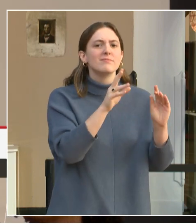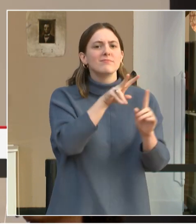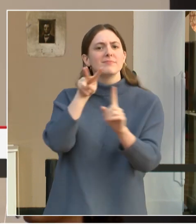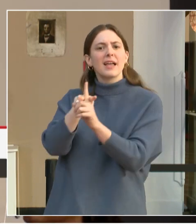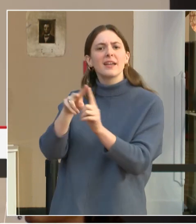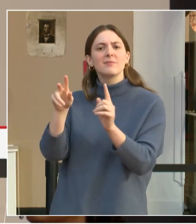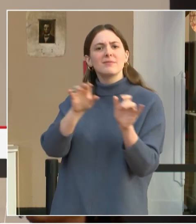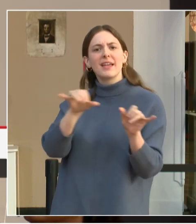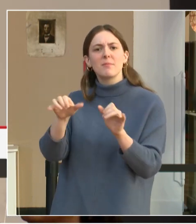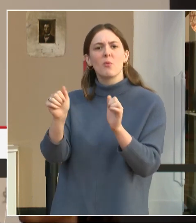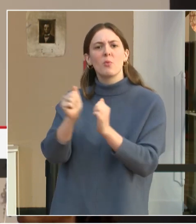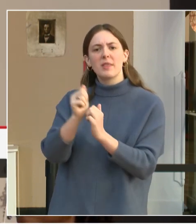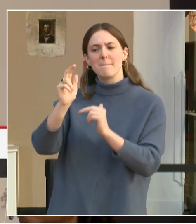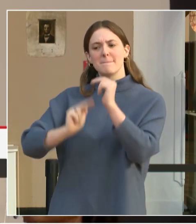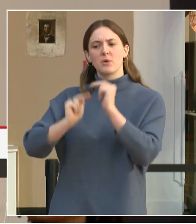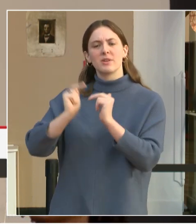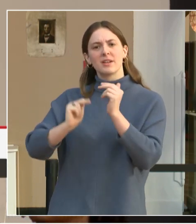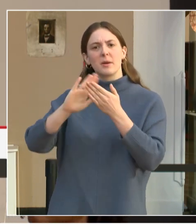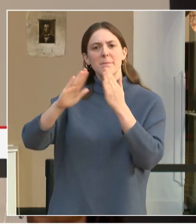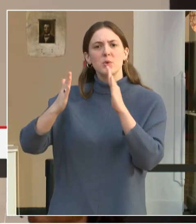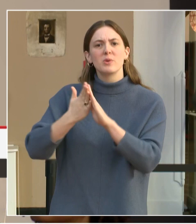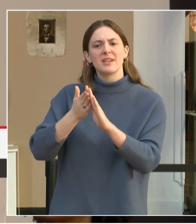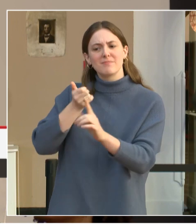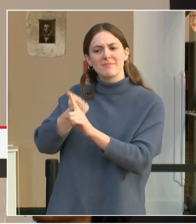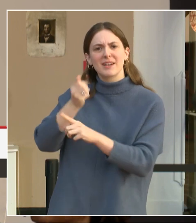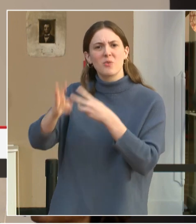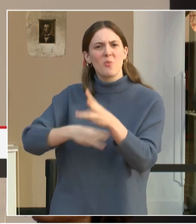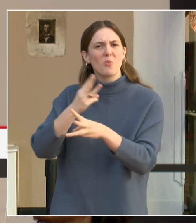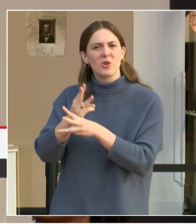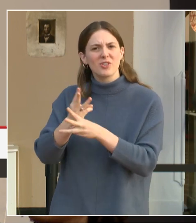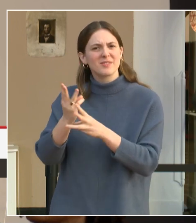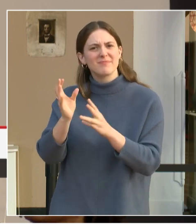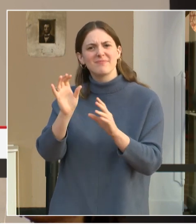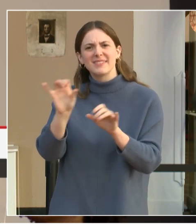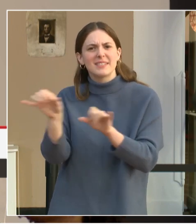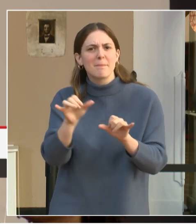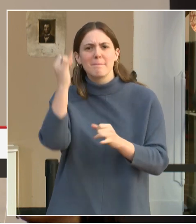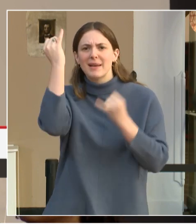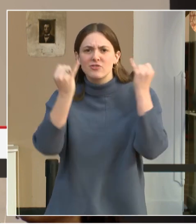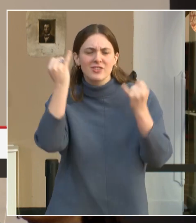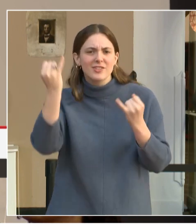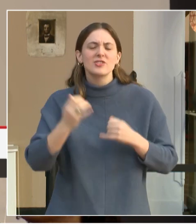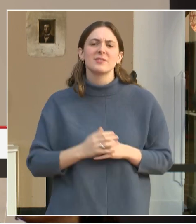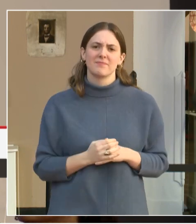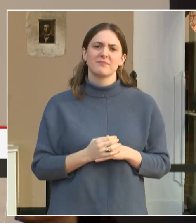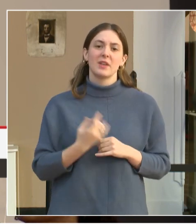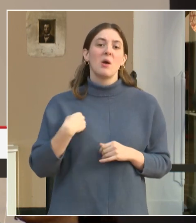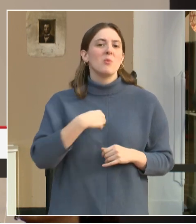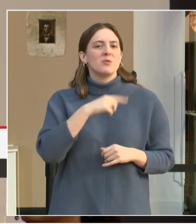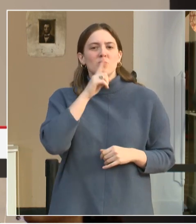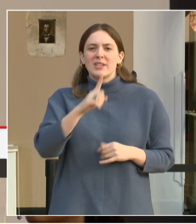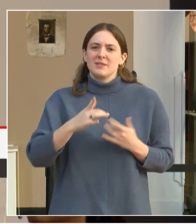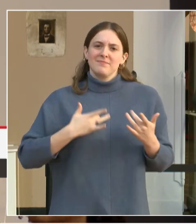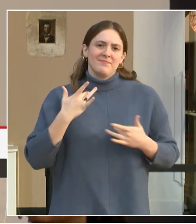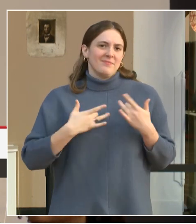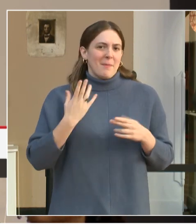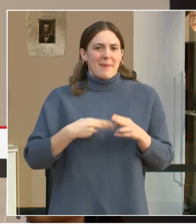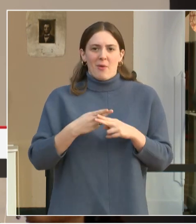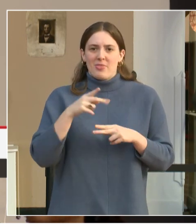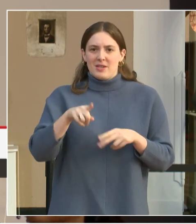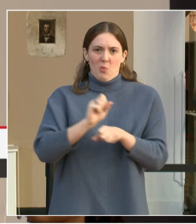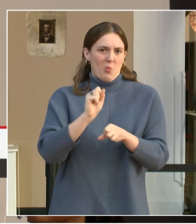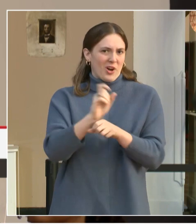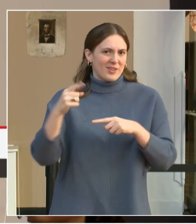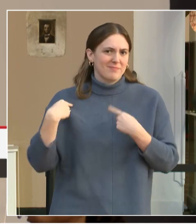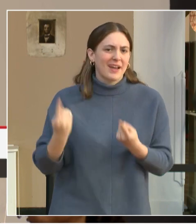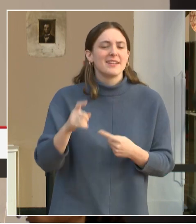make impact in your world. We are so proud of the hard work we've put into this exhibit and the support we have received to make it happen, and I need to thank